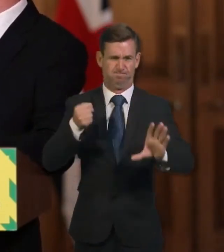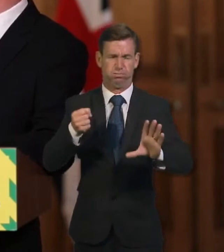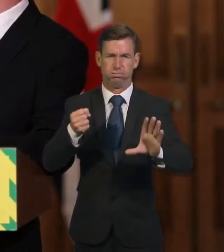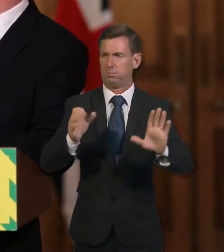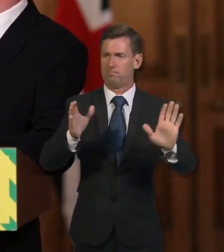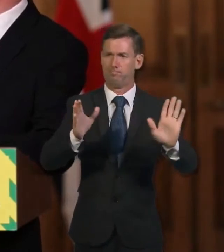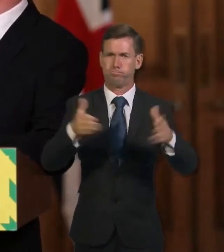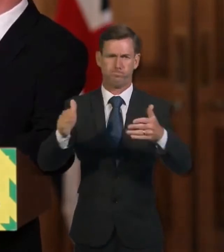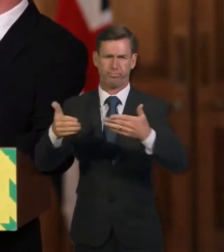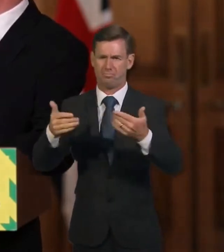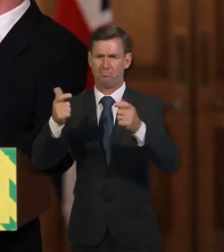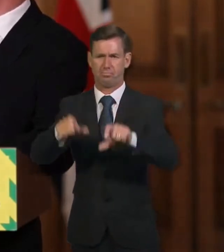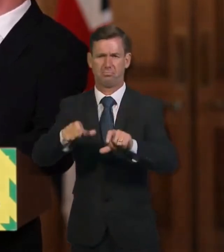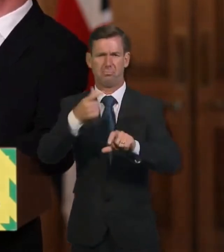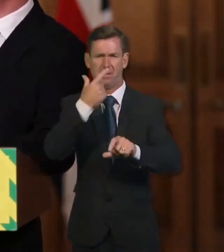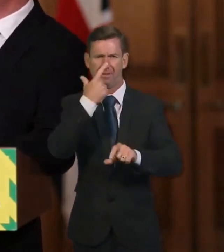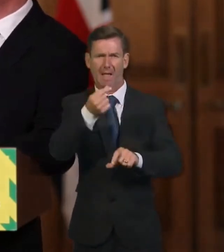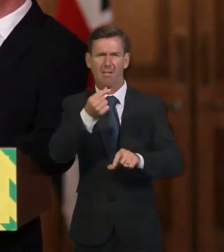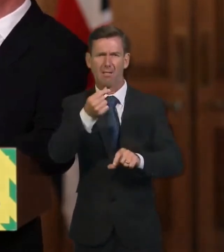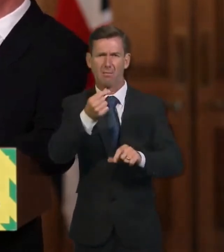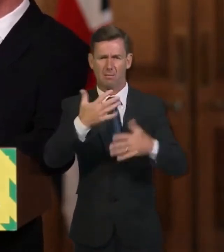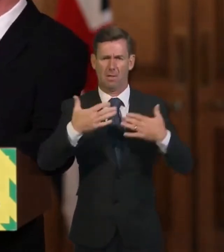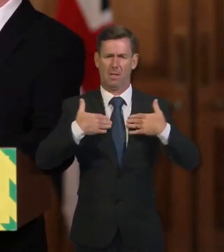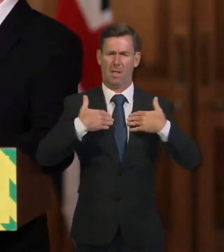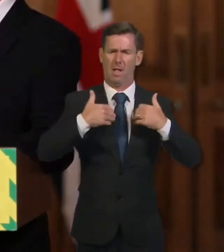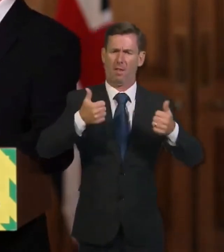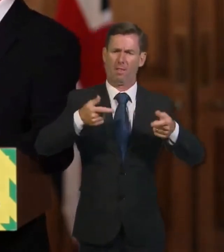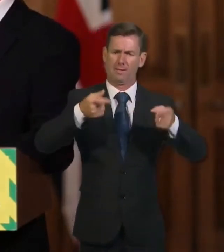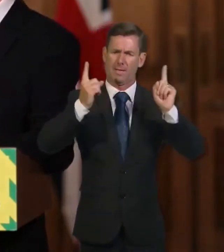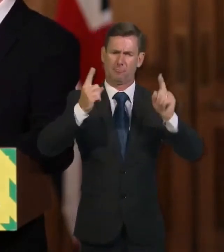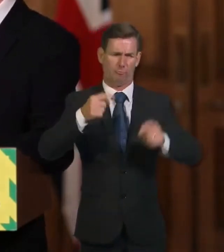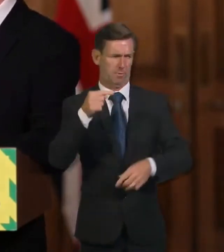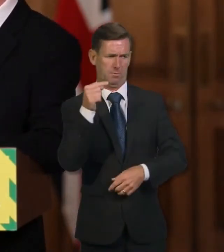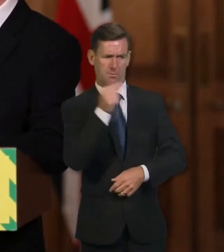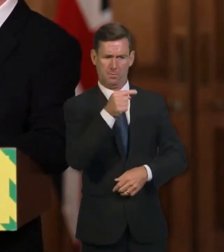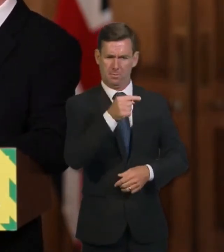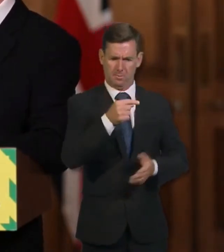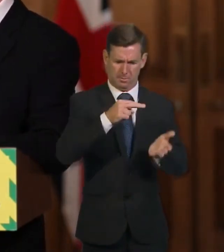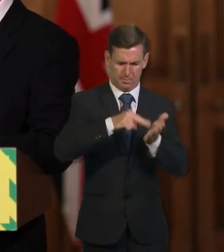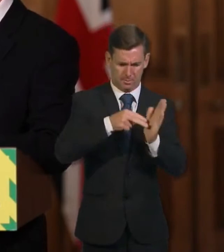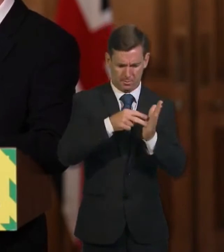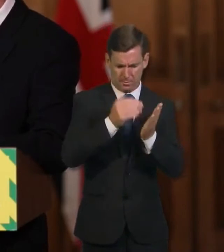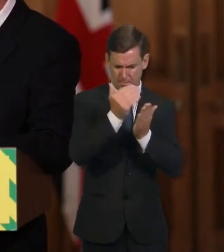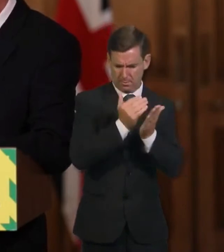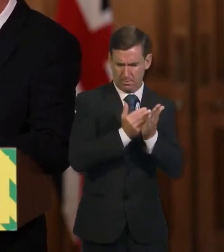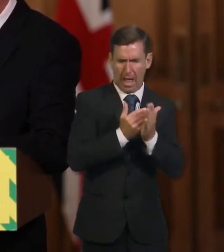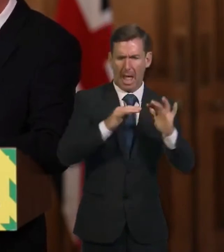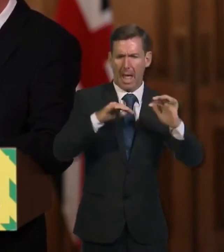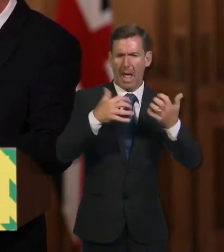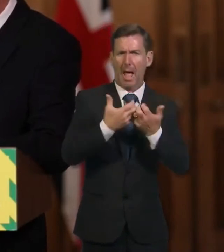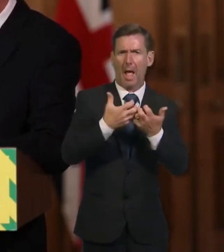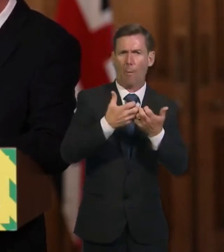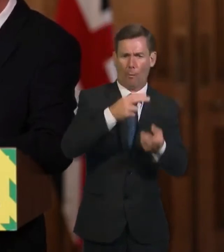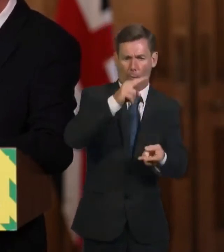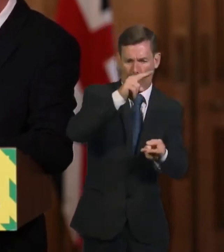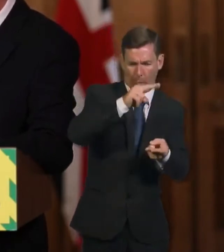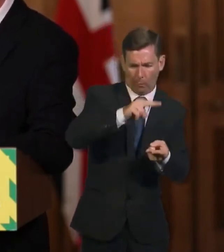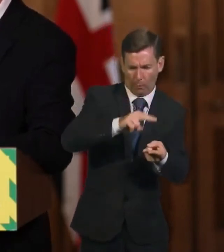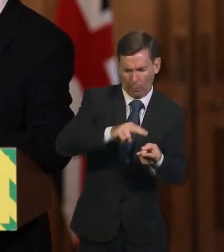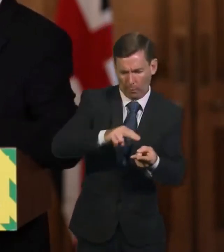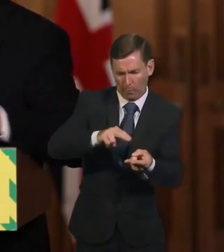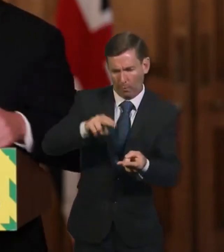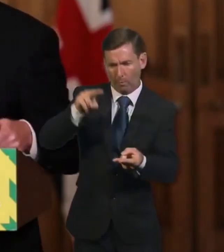out a sort of escalation path for that, the sort of end point of which is local lockdowns if